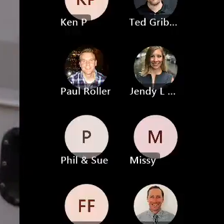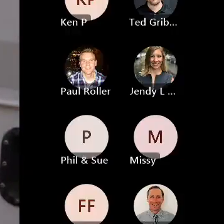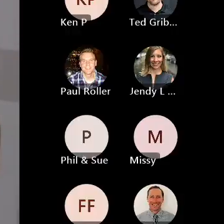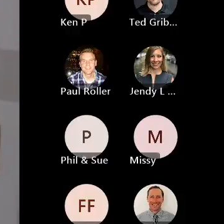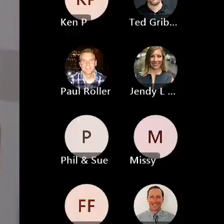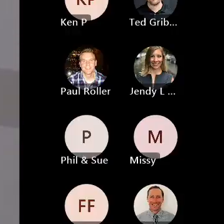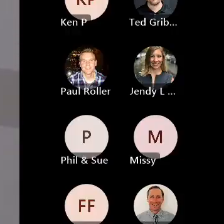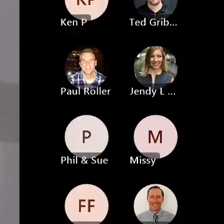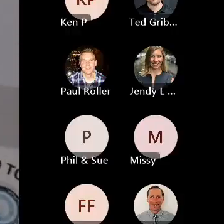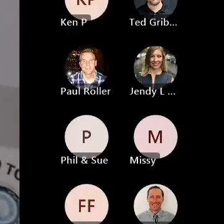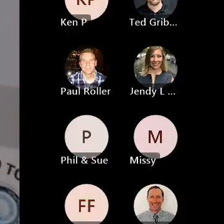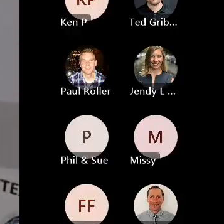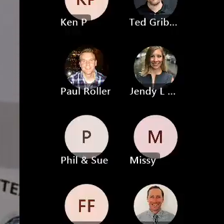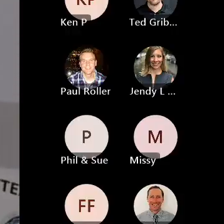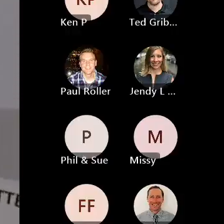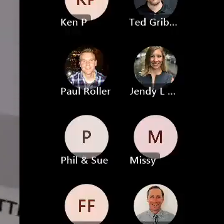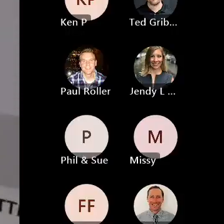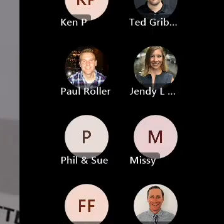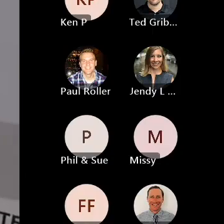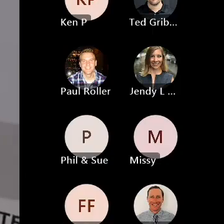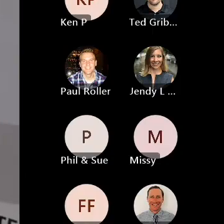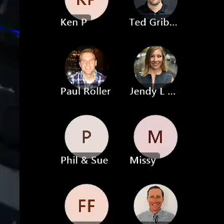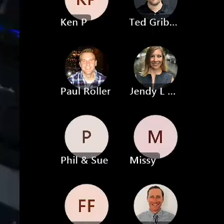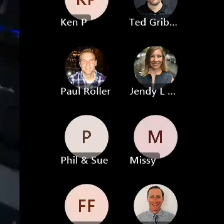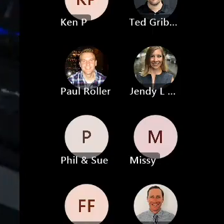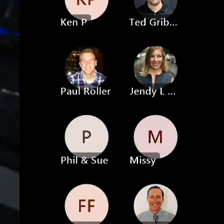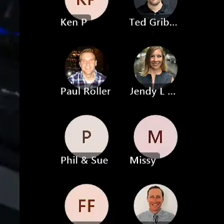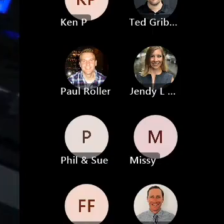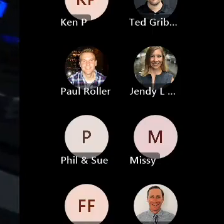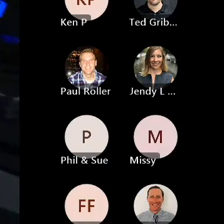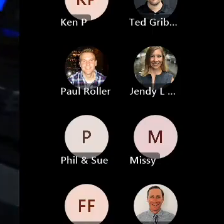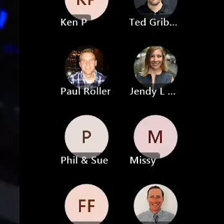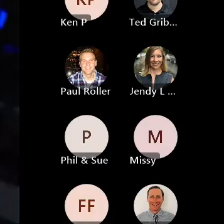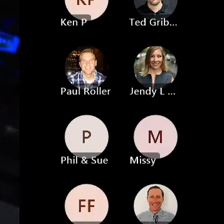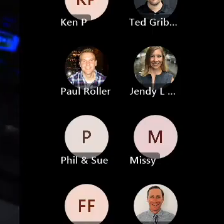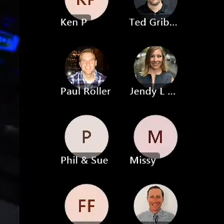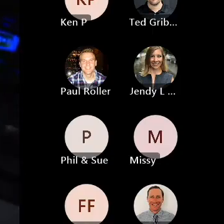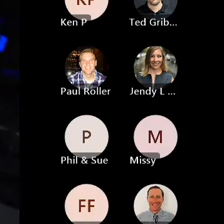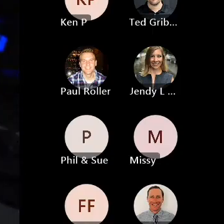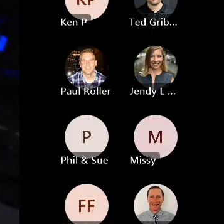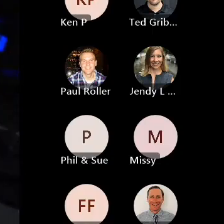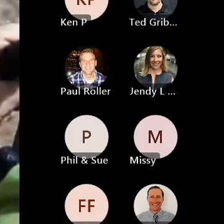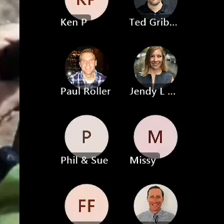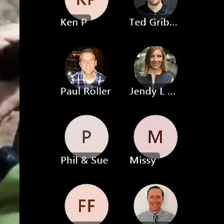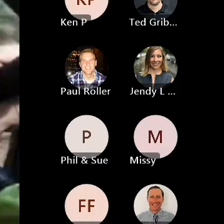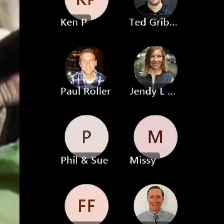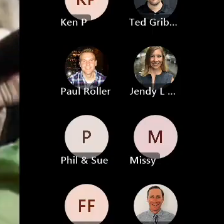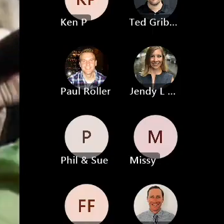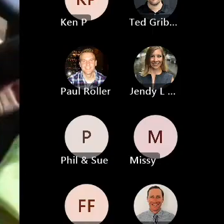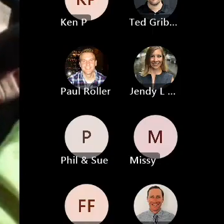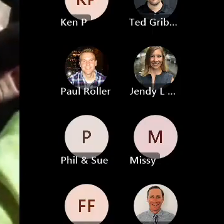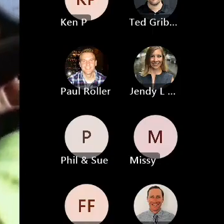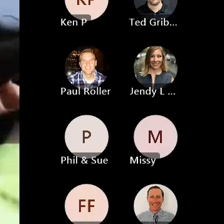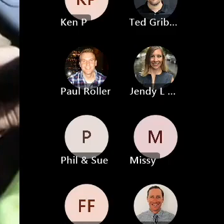We just got okay to re-energize this section of line. This was off for PSPS, and in order to